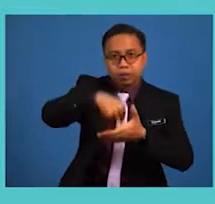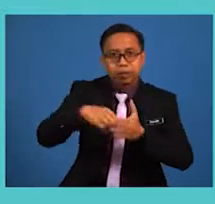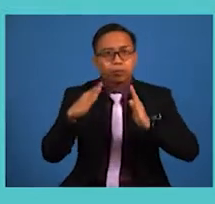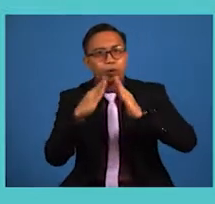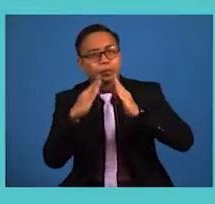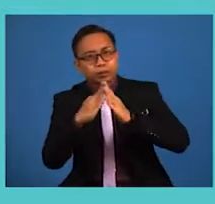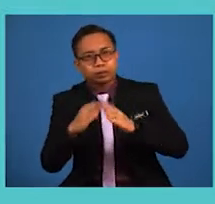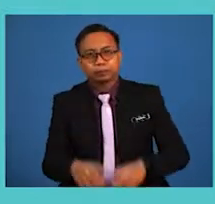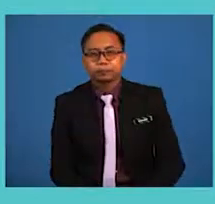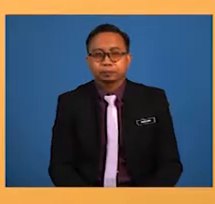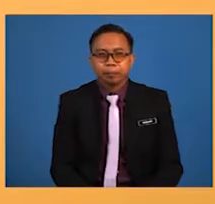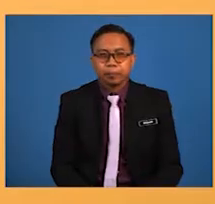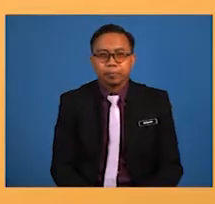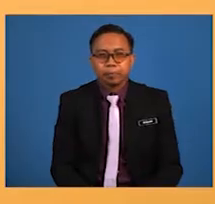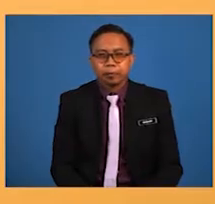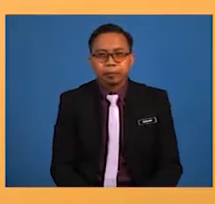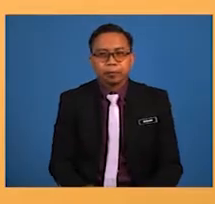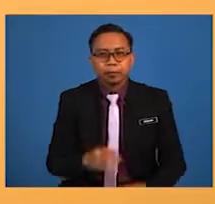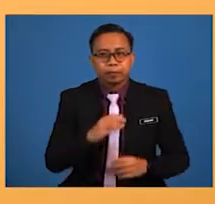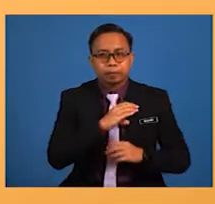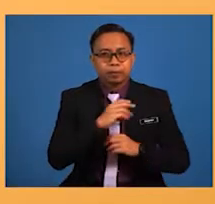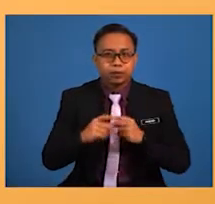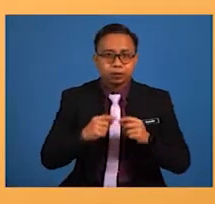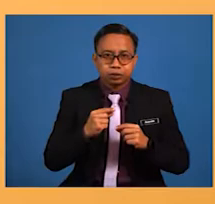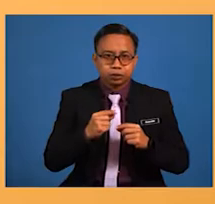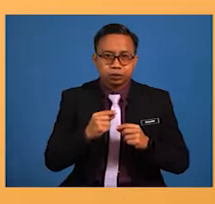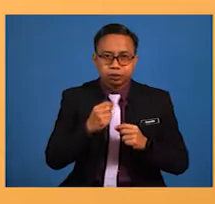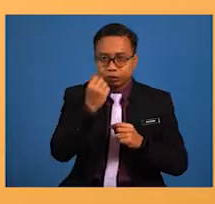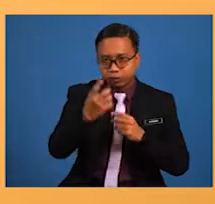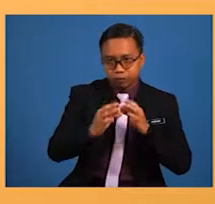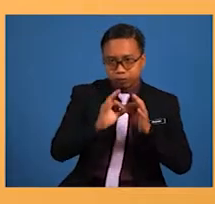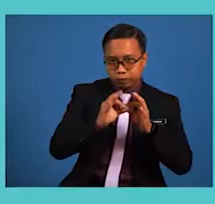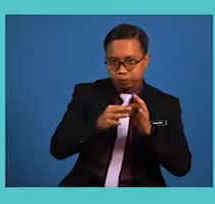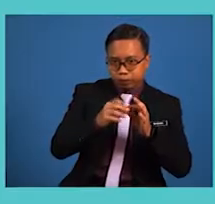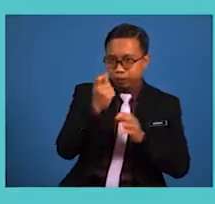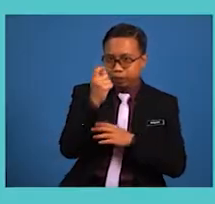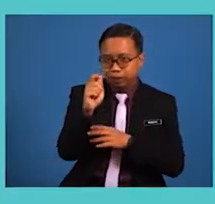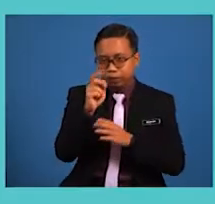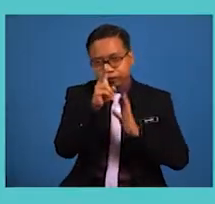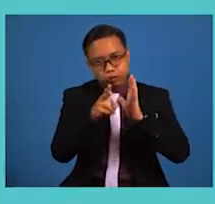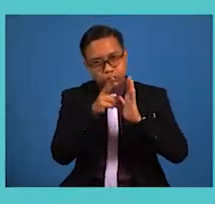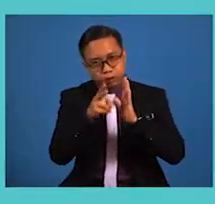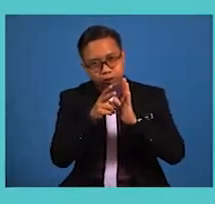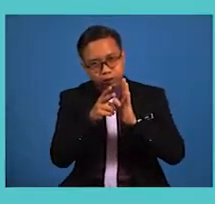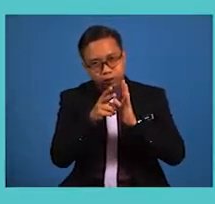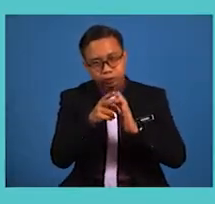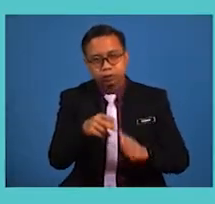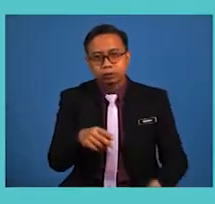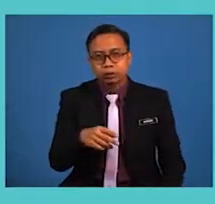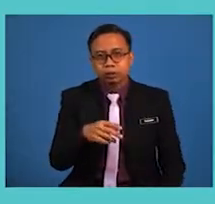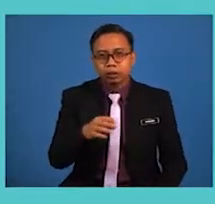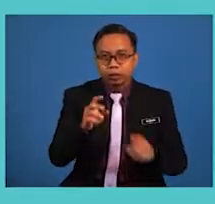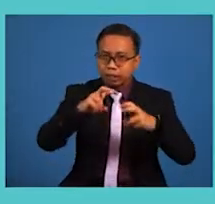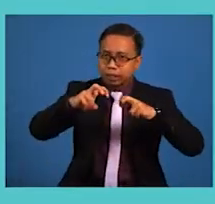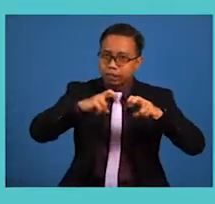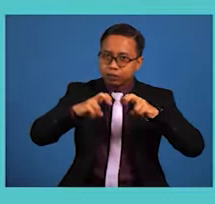properties. Please be careful when interpreting the information from the visuals. The analysis